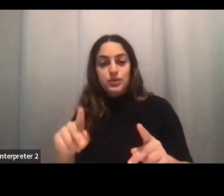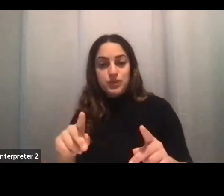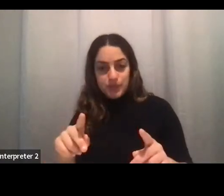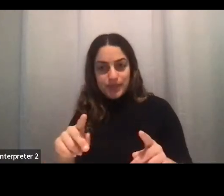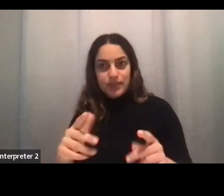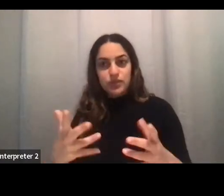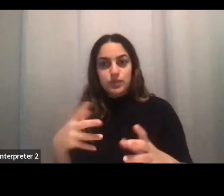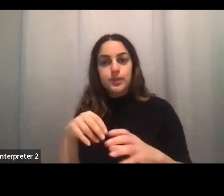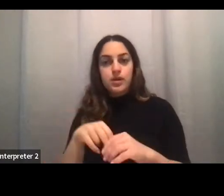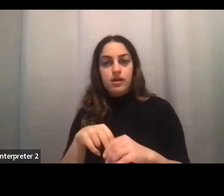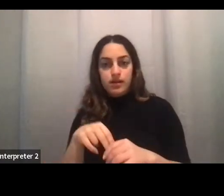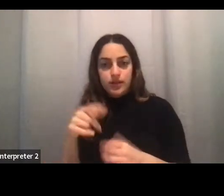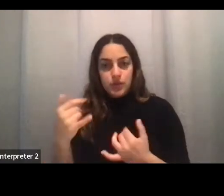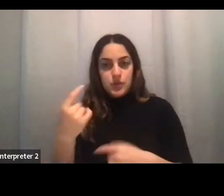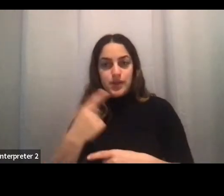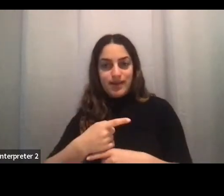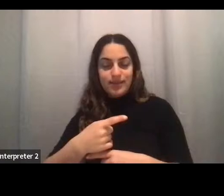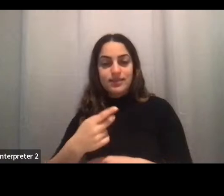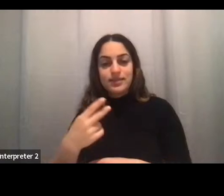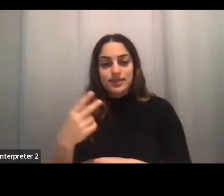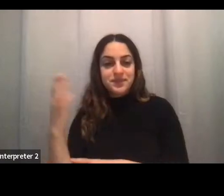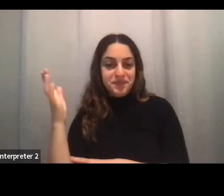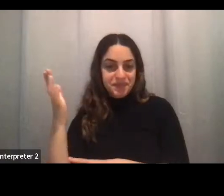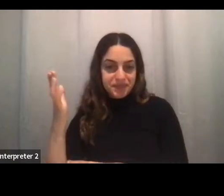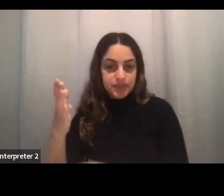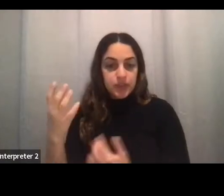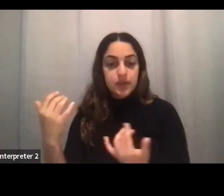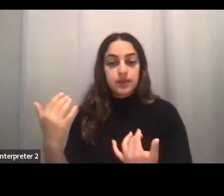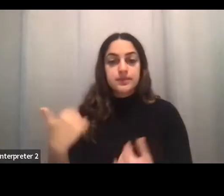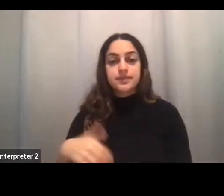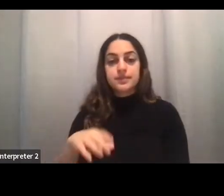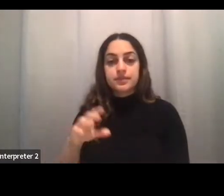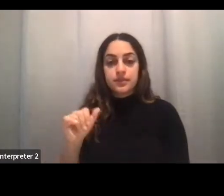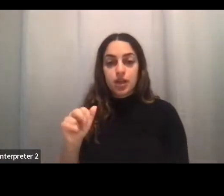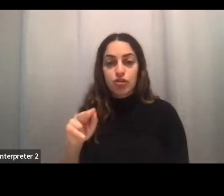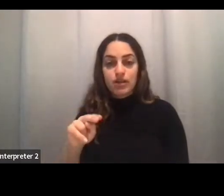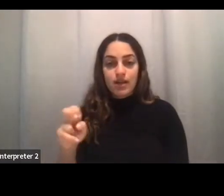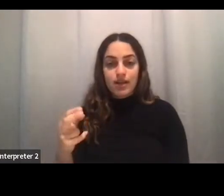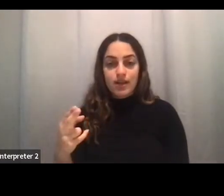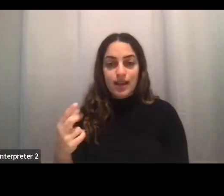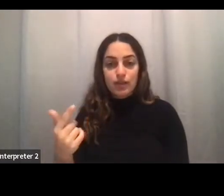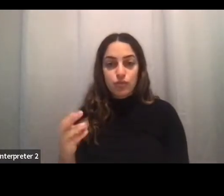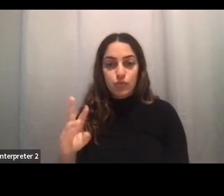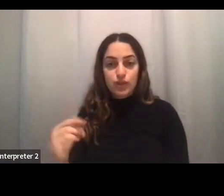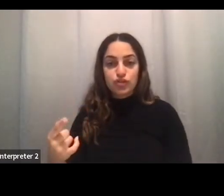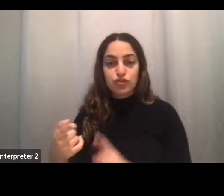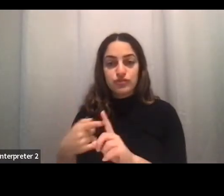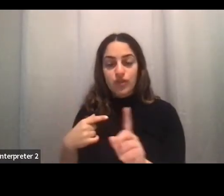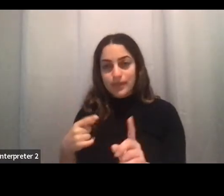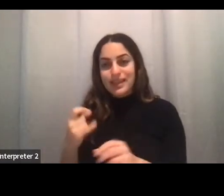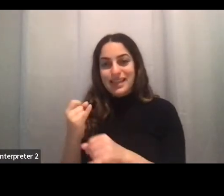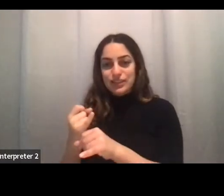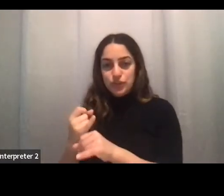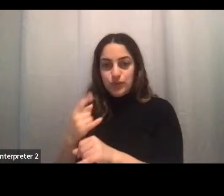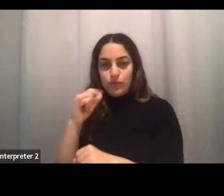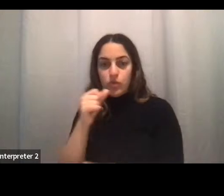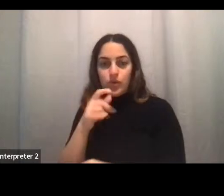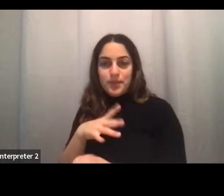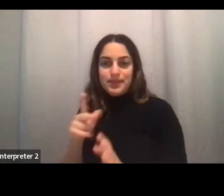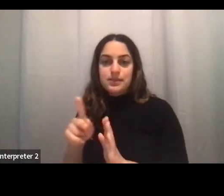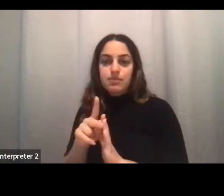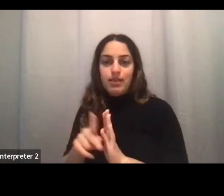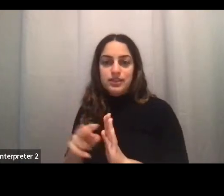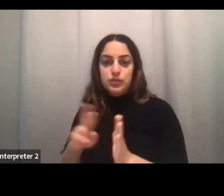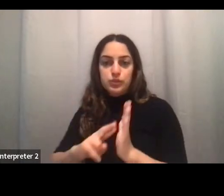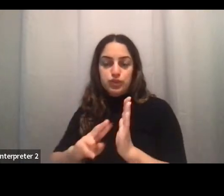participate in today's hearing so my name is ariane higglish from the institute for women's policy research where i lead our